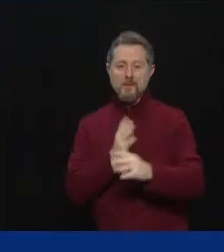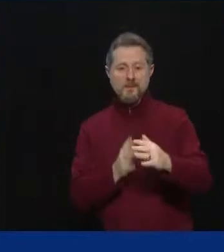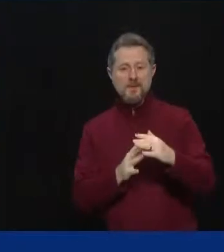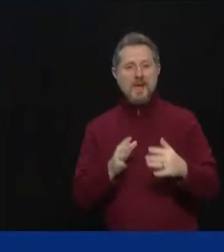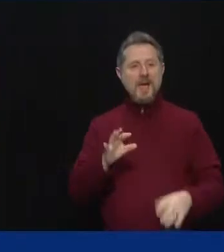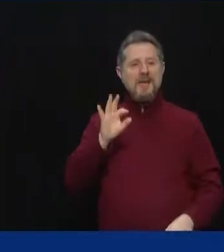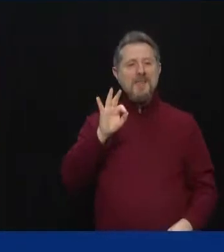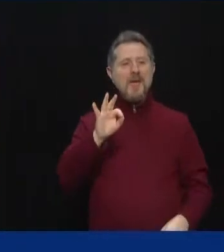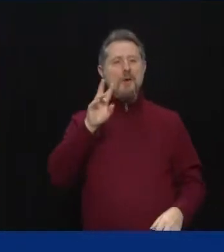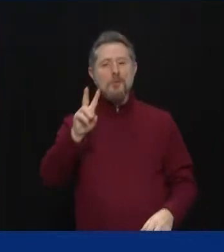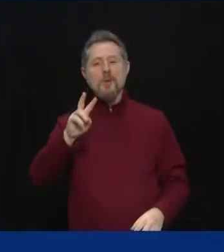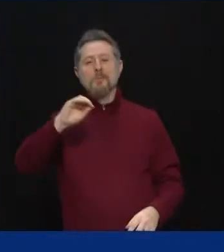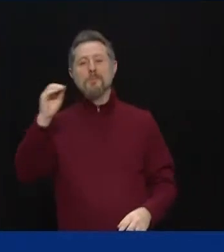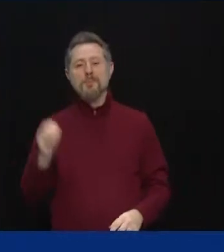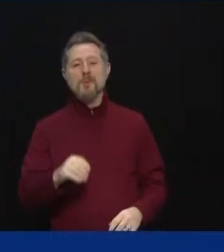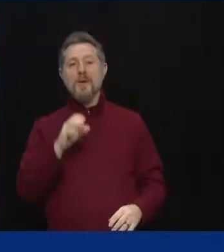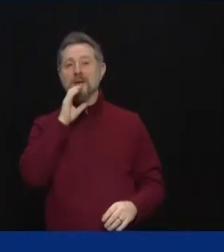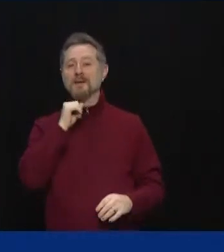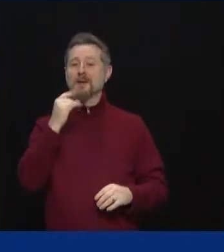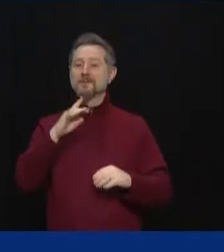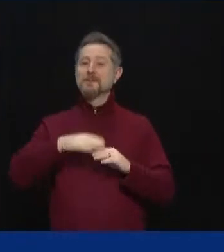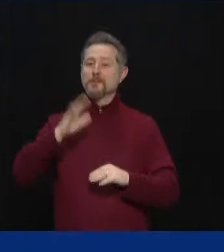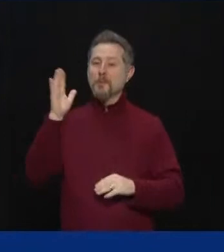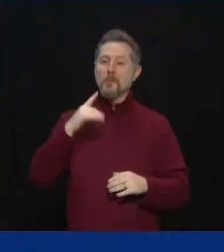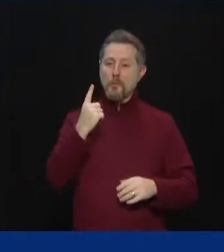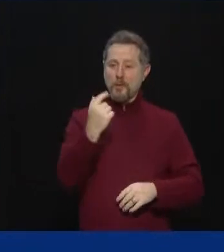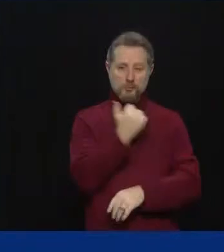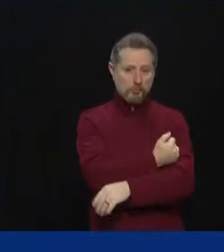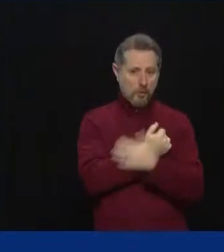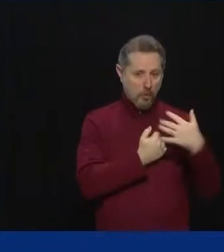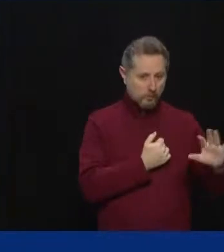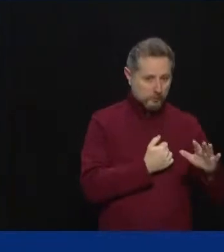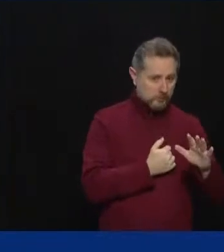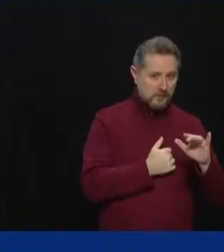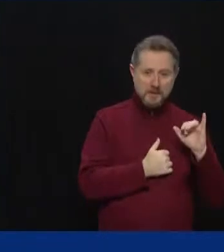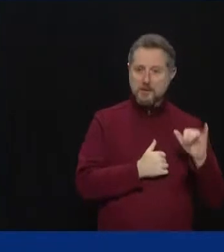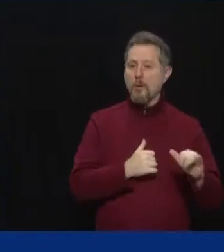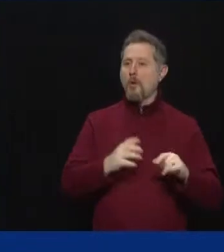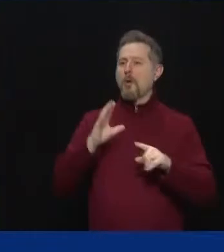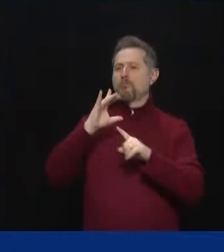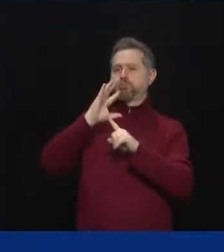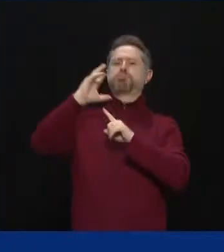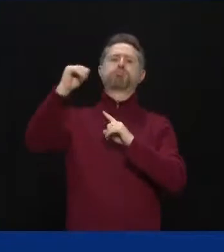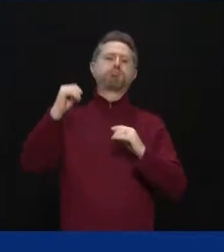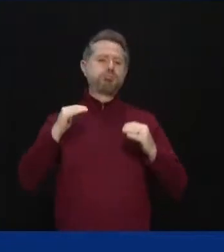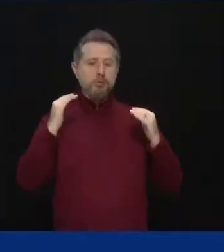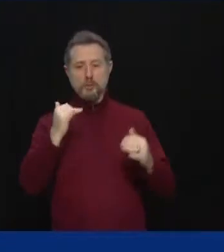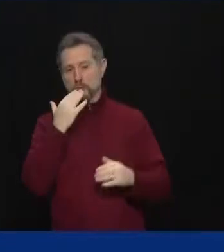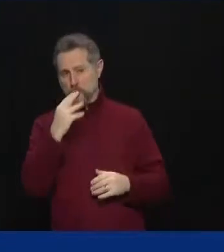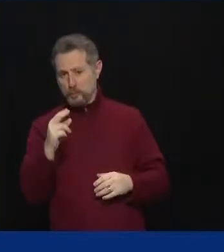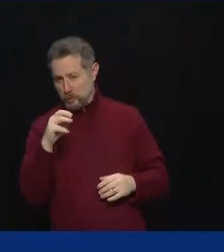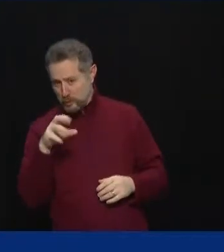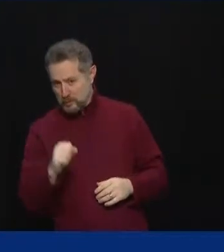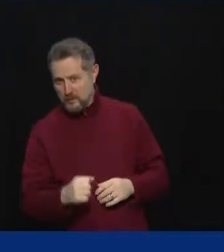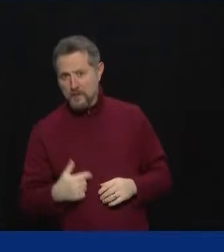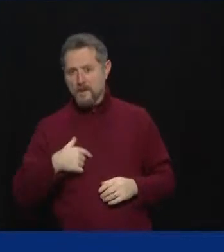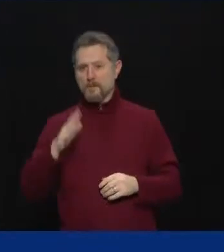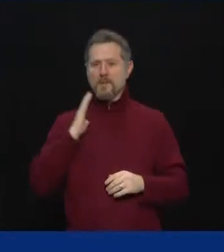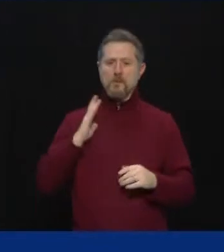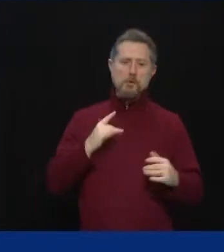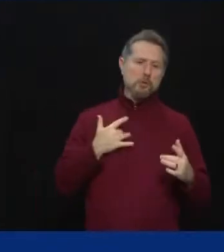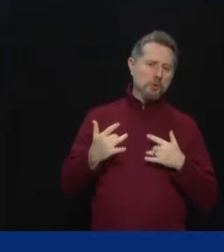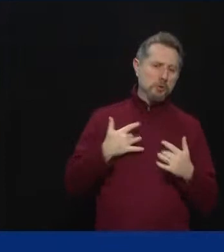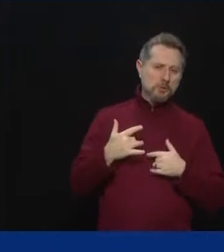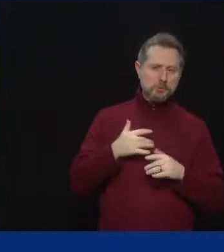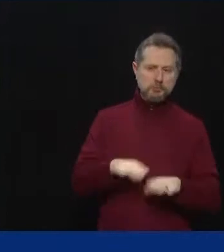92% 18 and older have had at least one shot. That is phenomenal. And a good news to report, we were very concerned initially that the children from